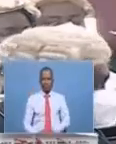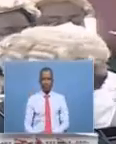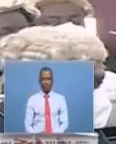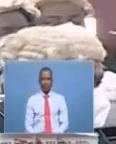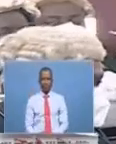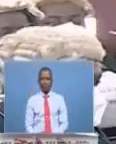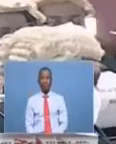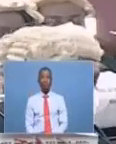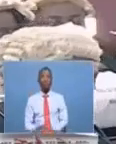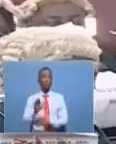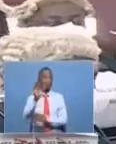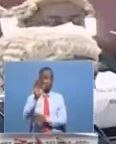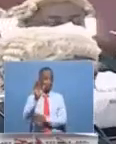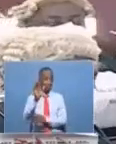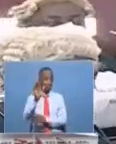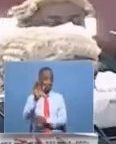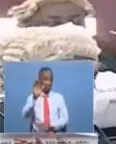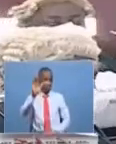Lords, it's our submission that